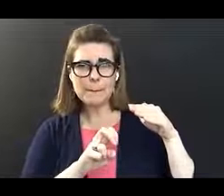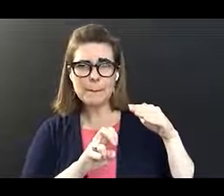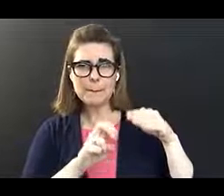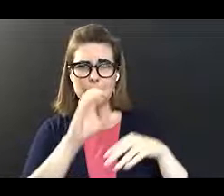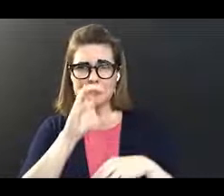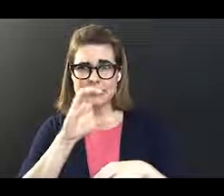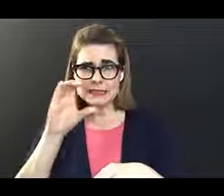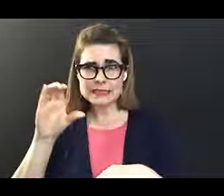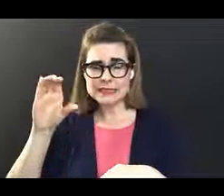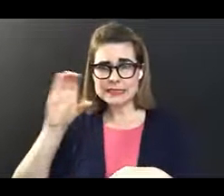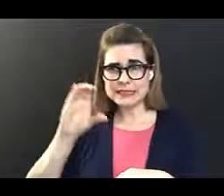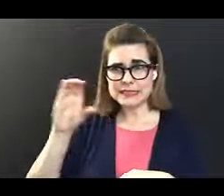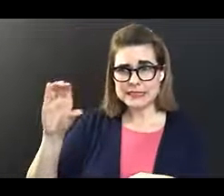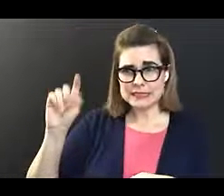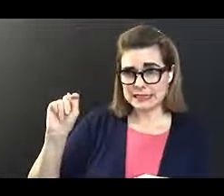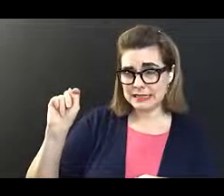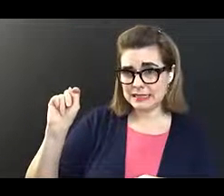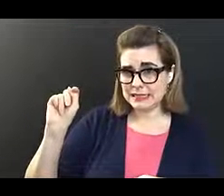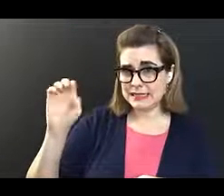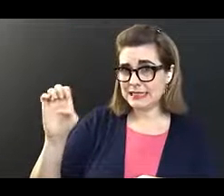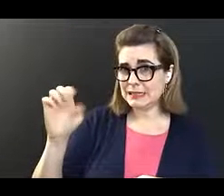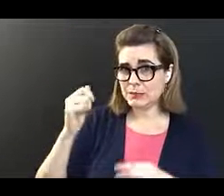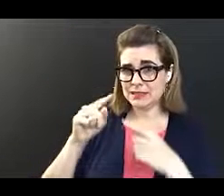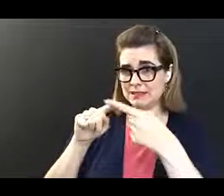CCTE since Molly's not here, or this work committee?